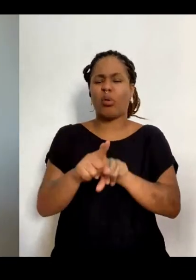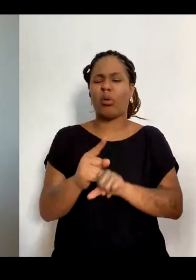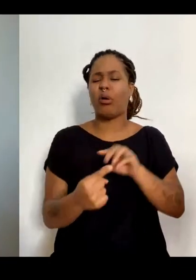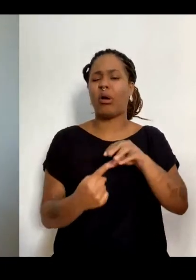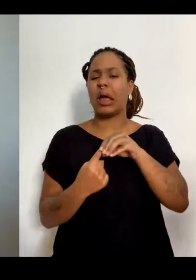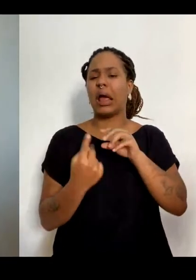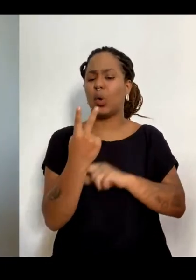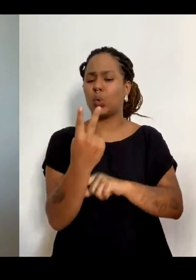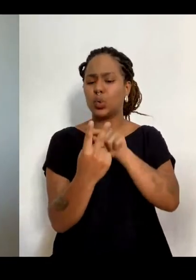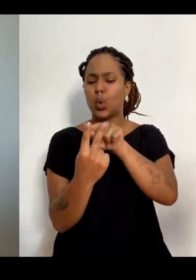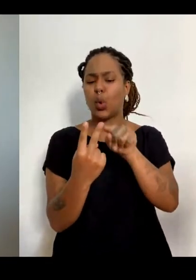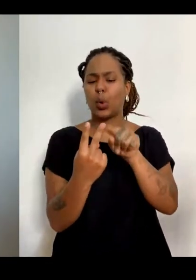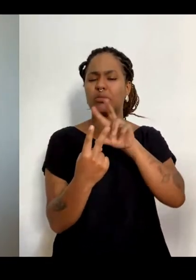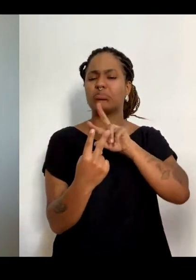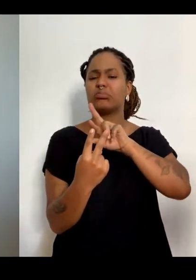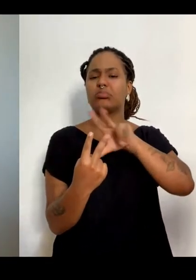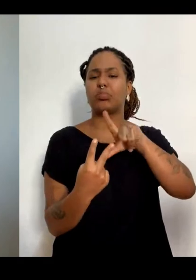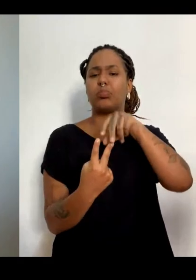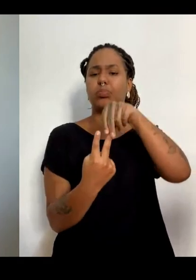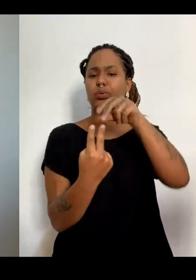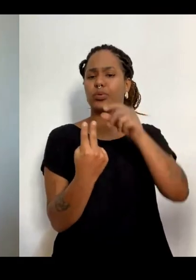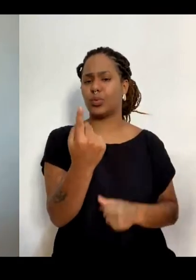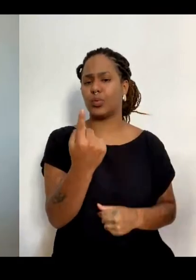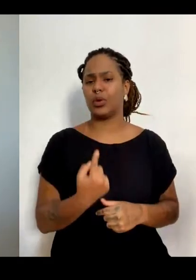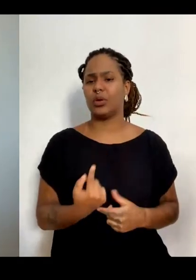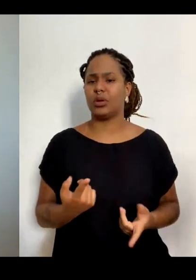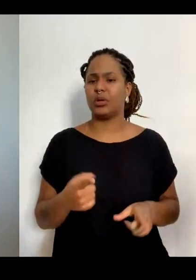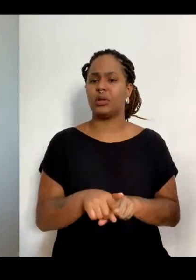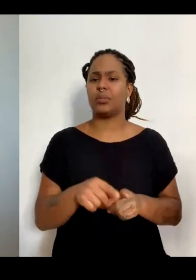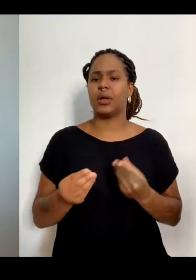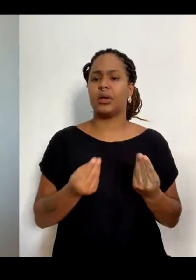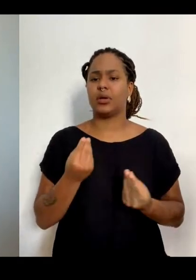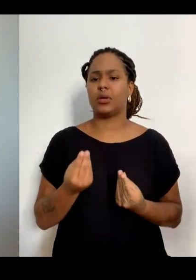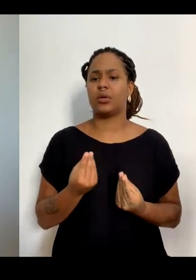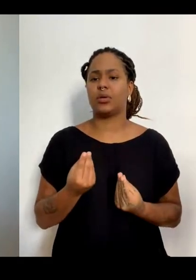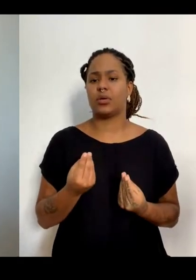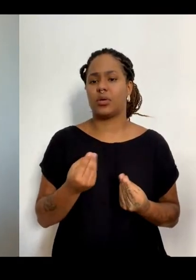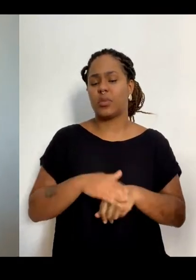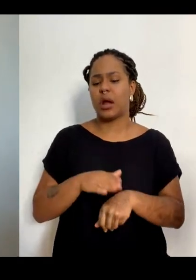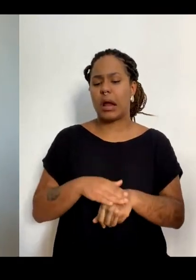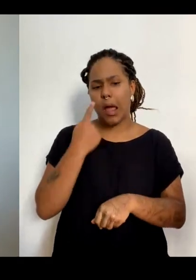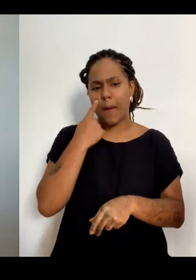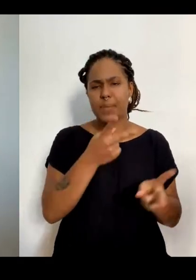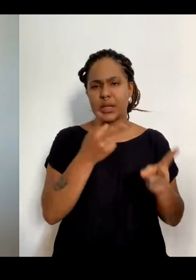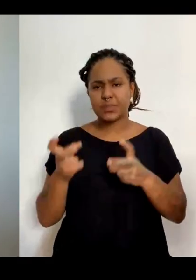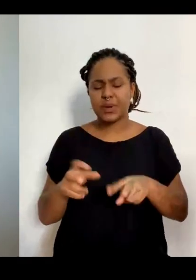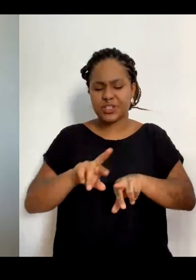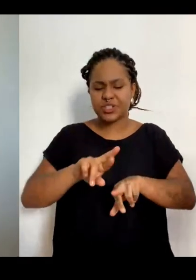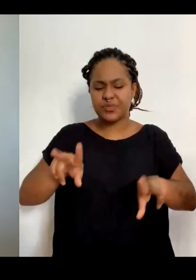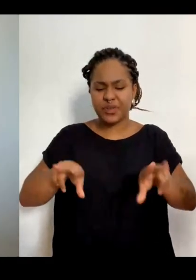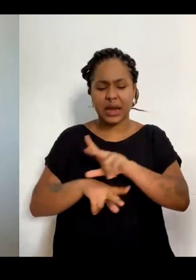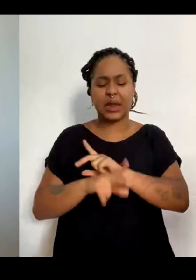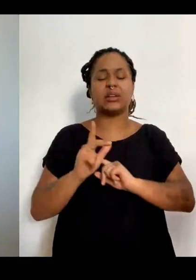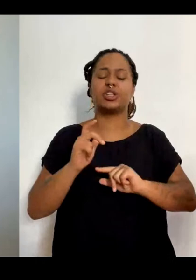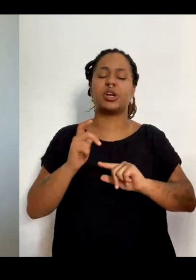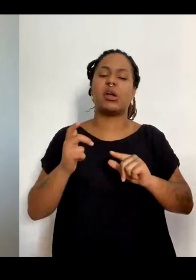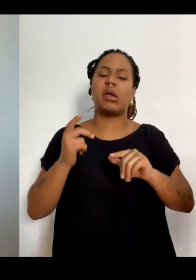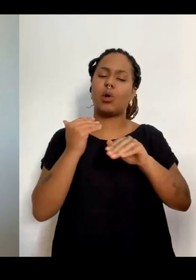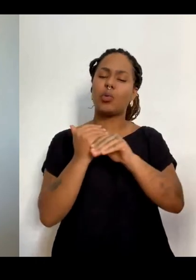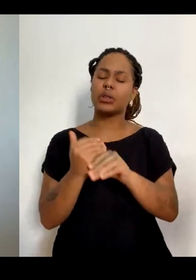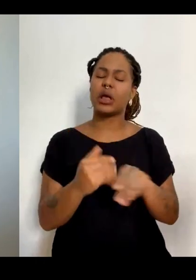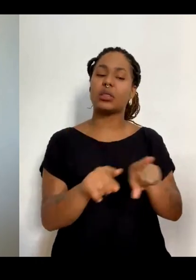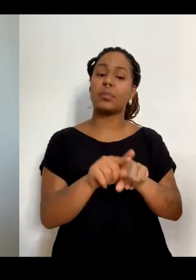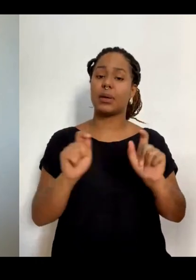needs to different capacities and also the the different effects of issues such as environmental degradation